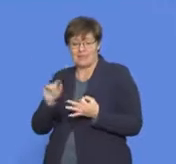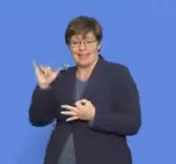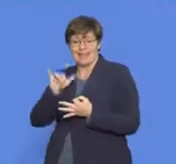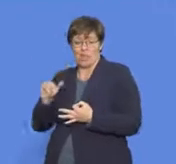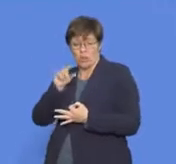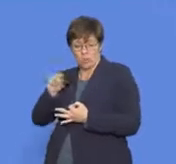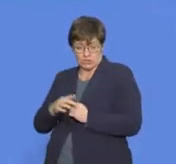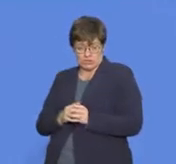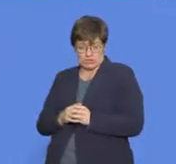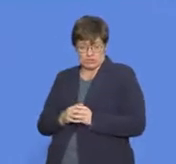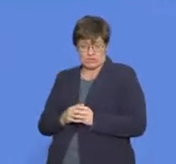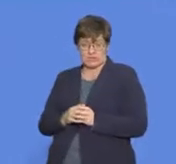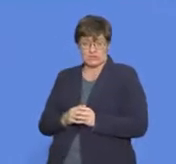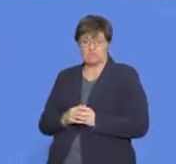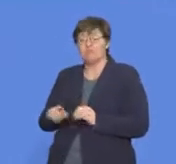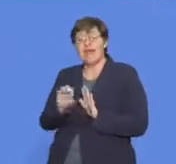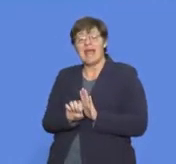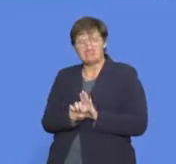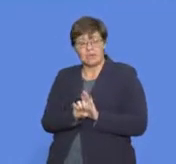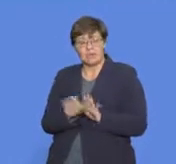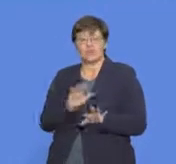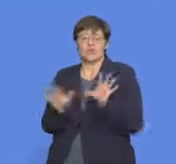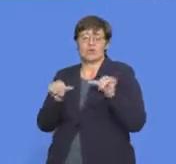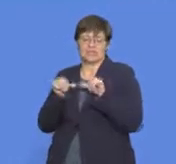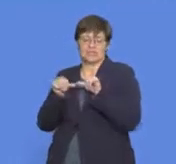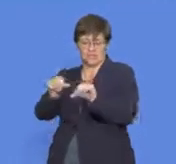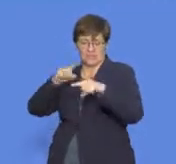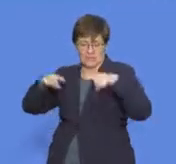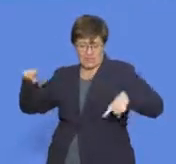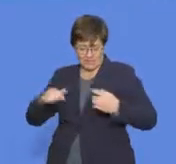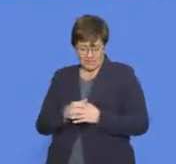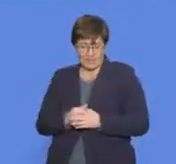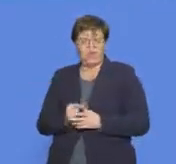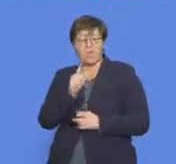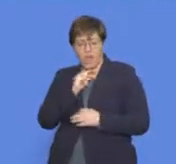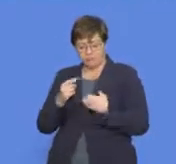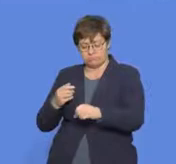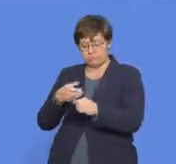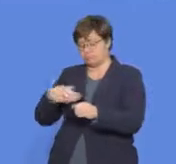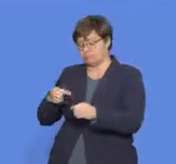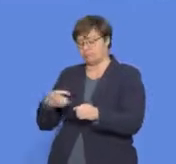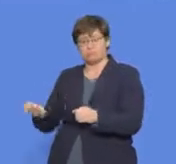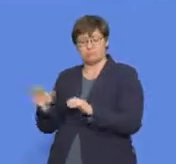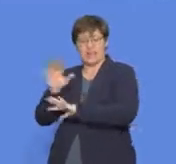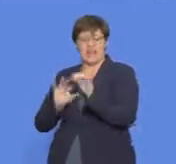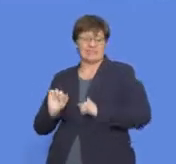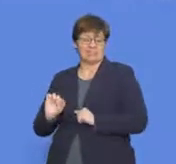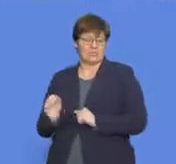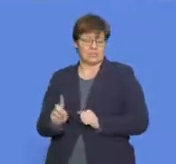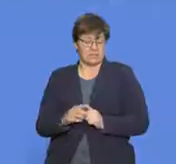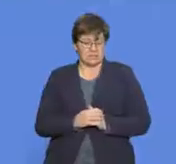That would be an example of discontinuous variation where they are then placed in specific